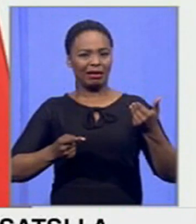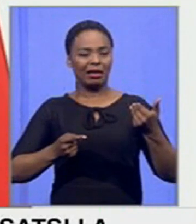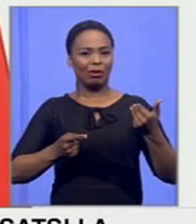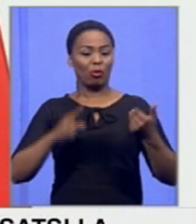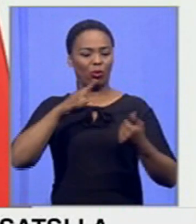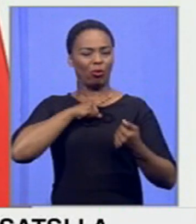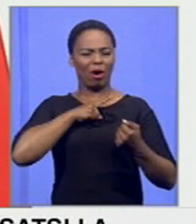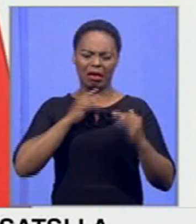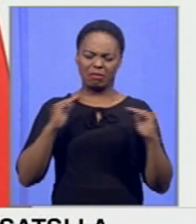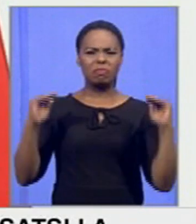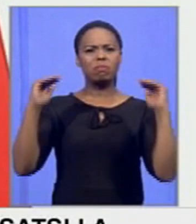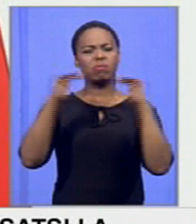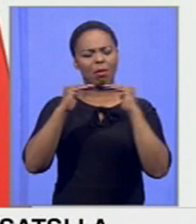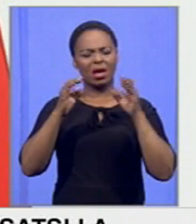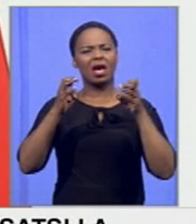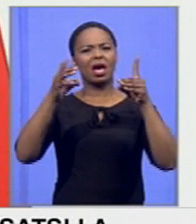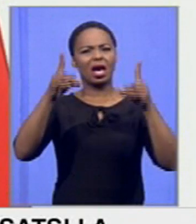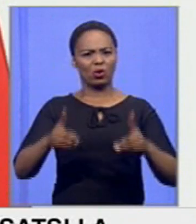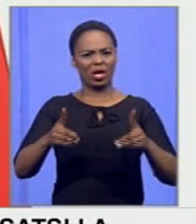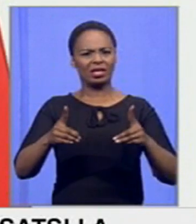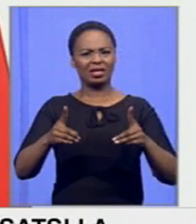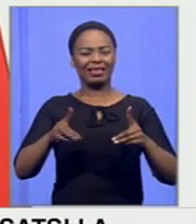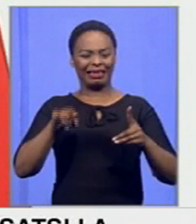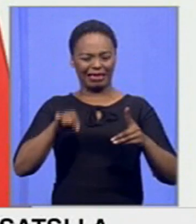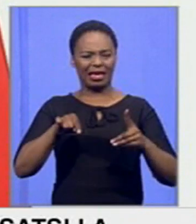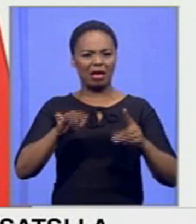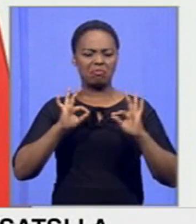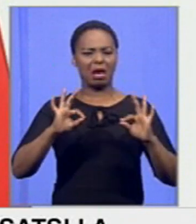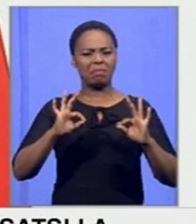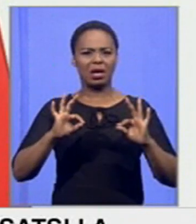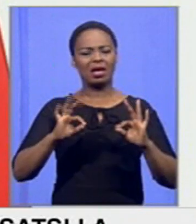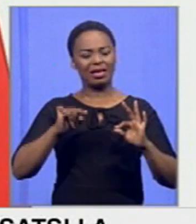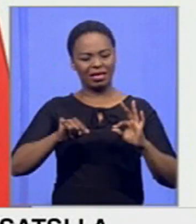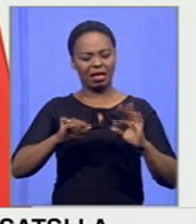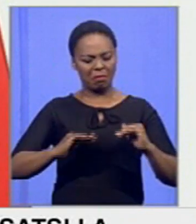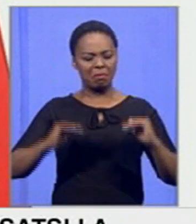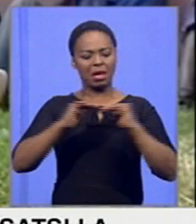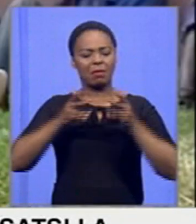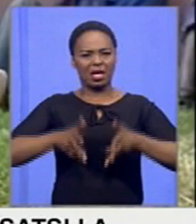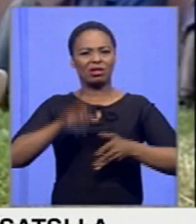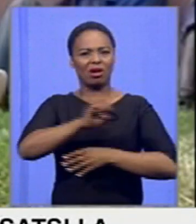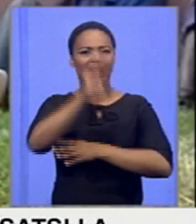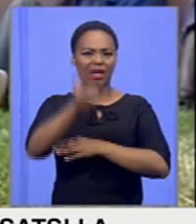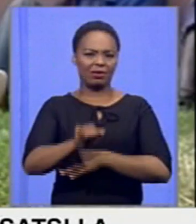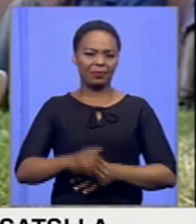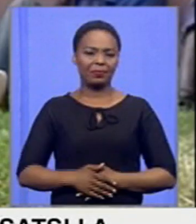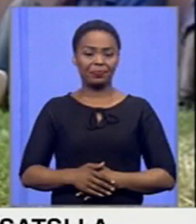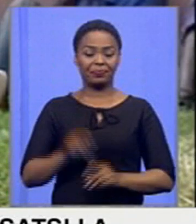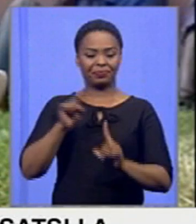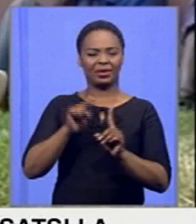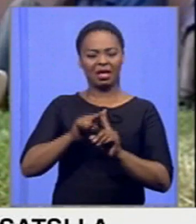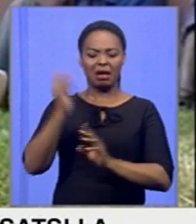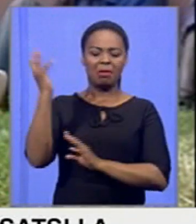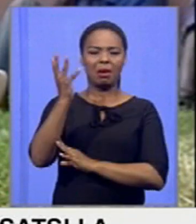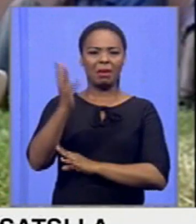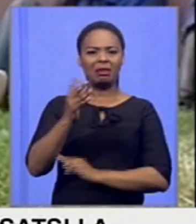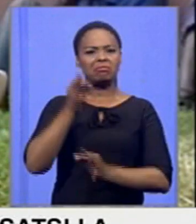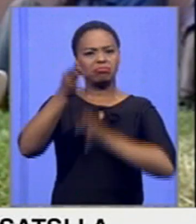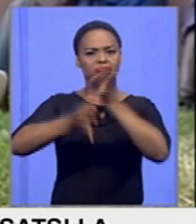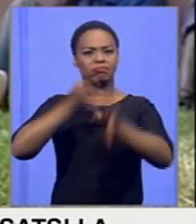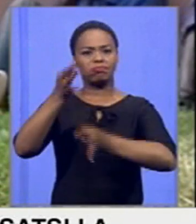equitable education system in South Africa. Mashatile o tobokeditse ngongoreho ya mmuso e malebana le sekgahla sa naha sa